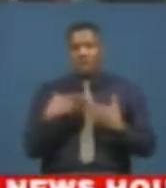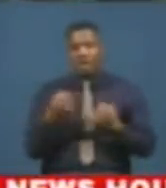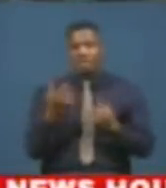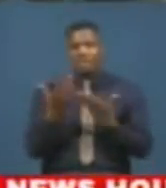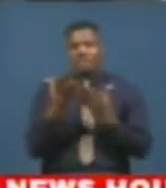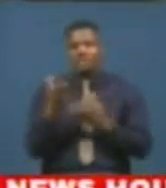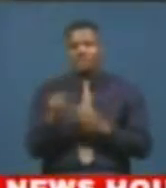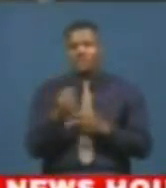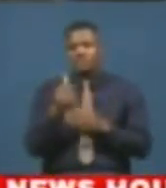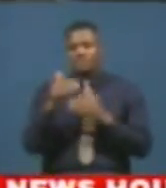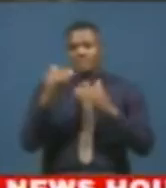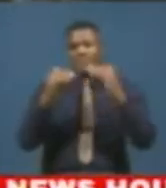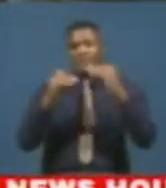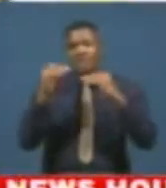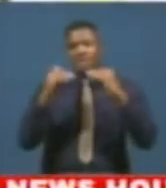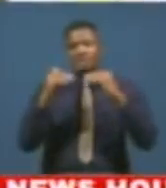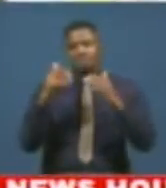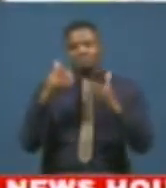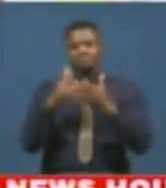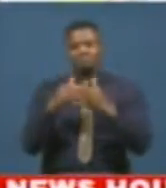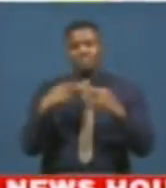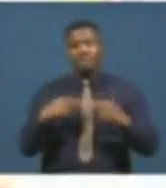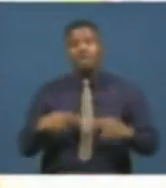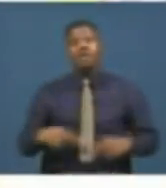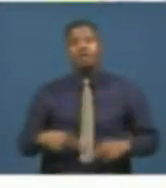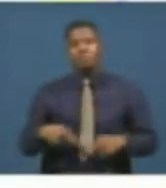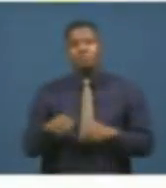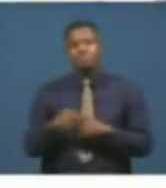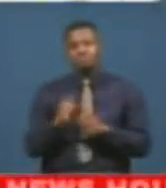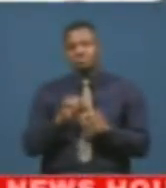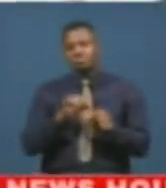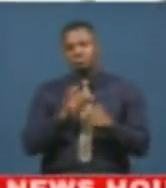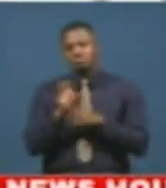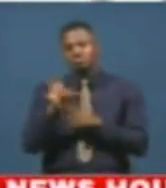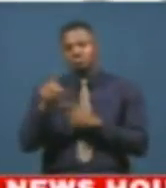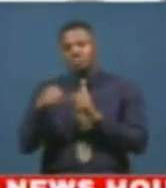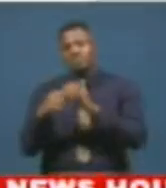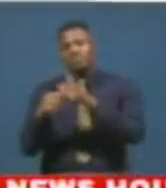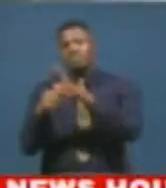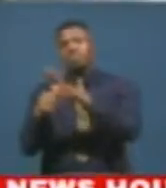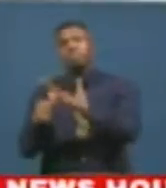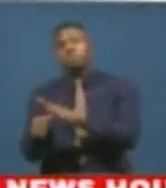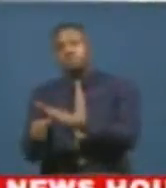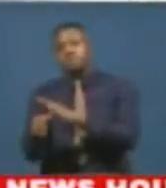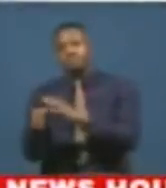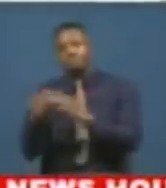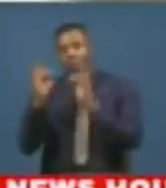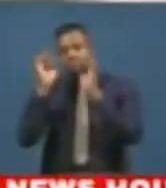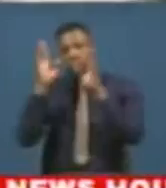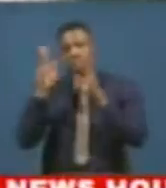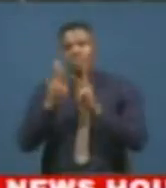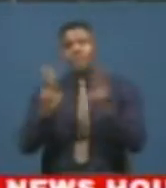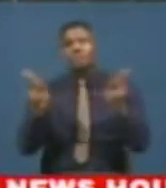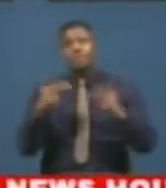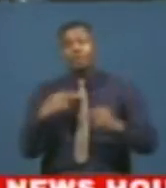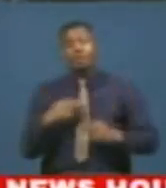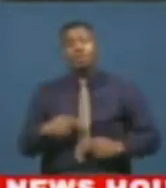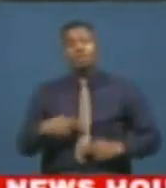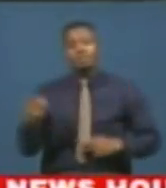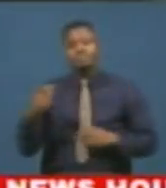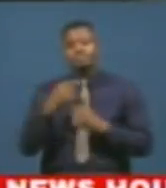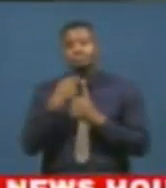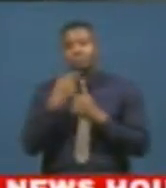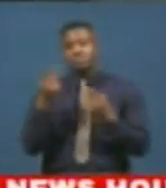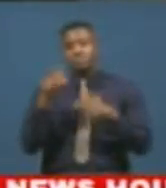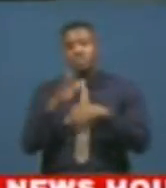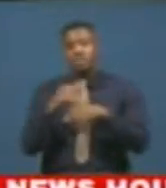the balance against the health system and push it into distress and further endanger public health. The statement calls on